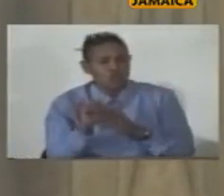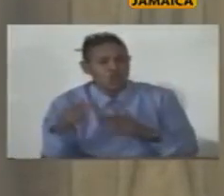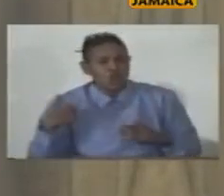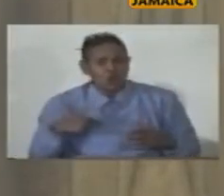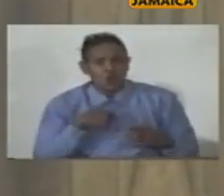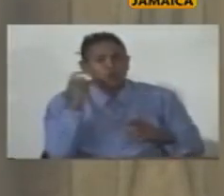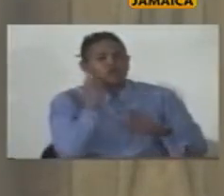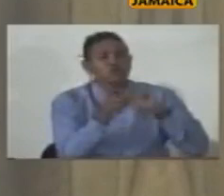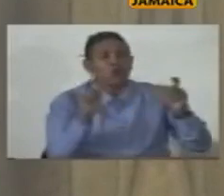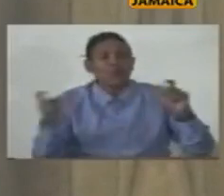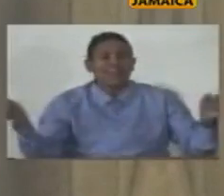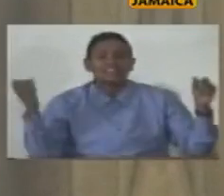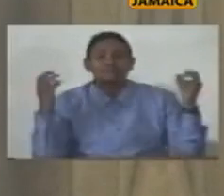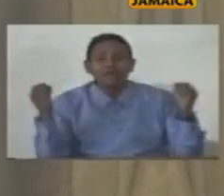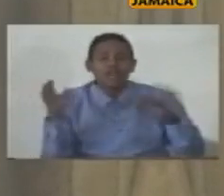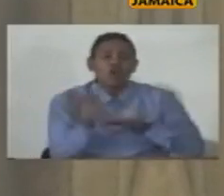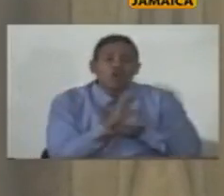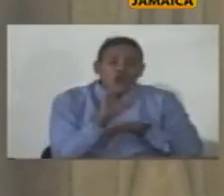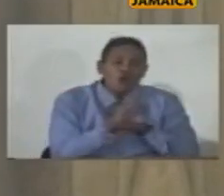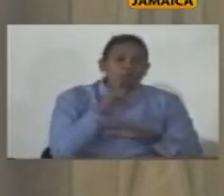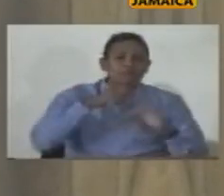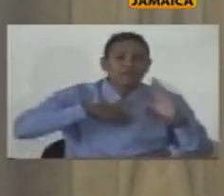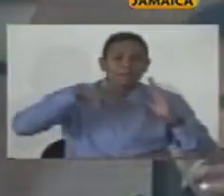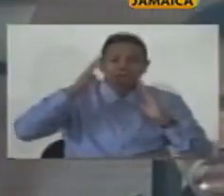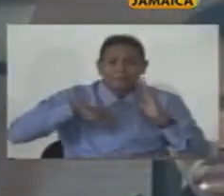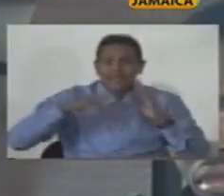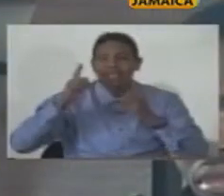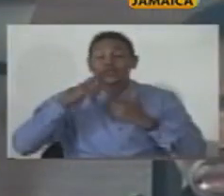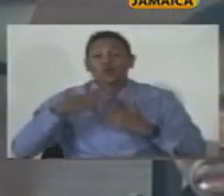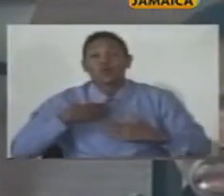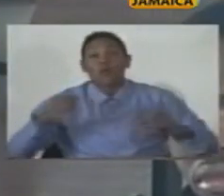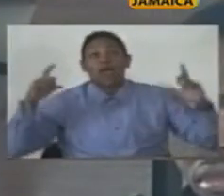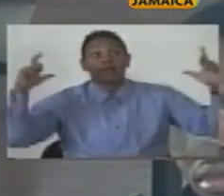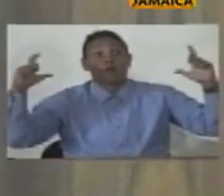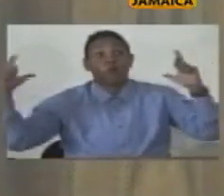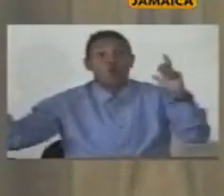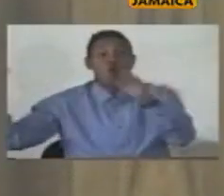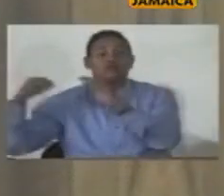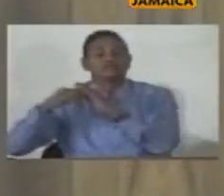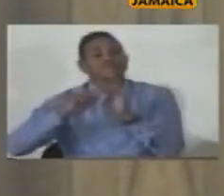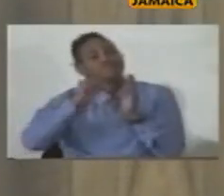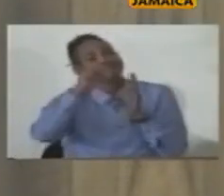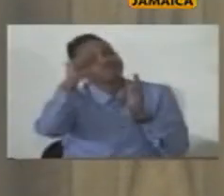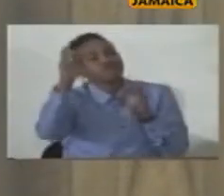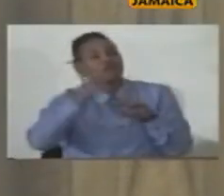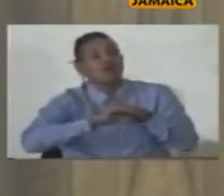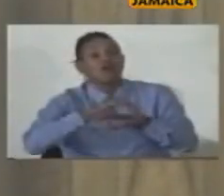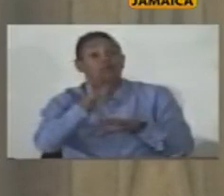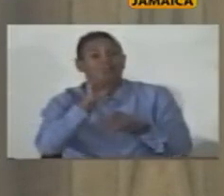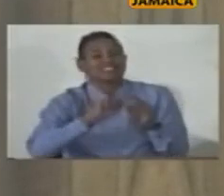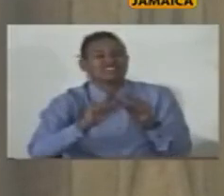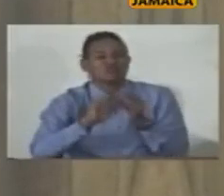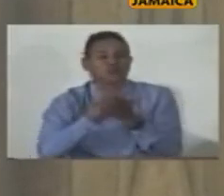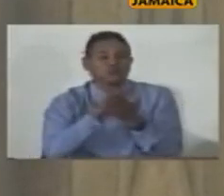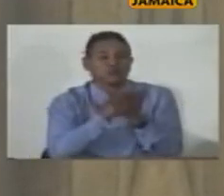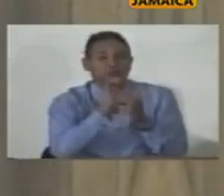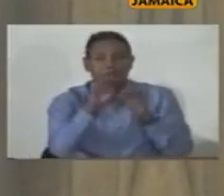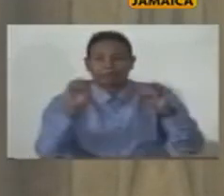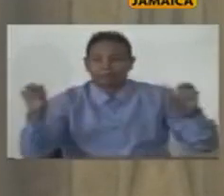donated numerous computers, paint, whiteboards across the constituency. Mr.